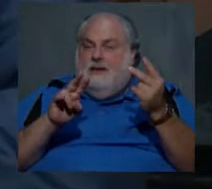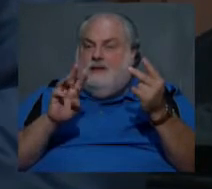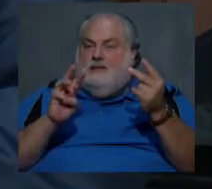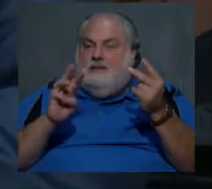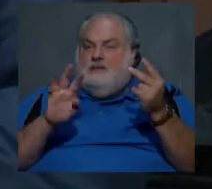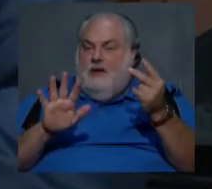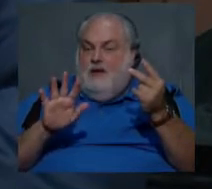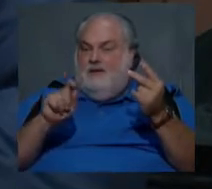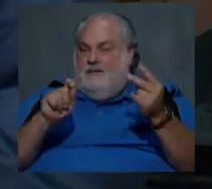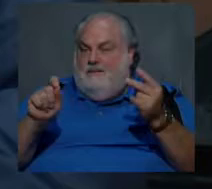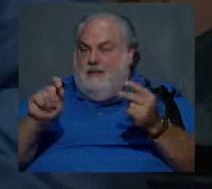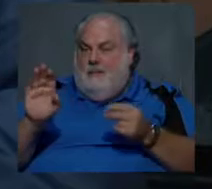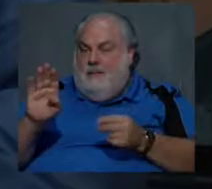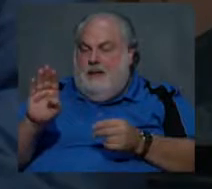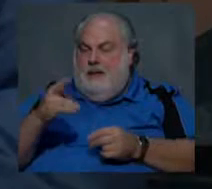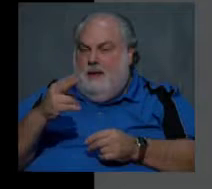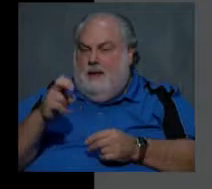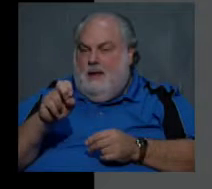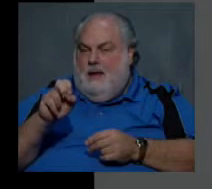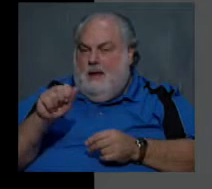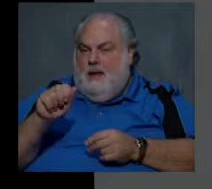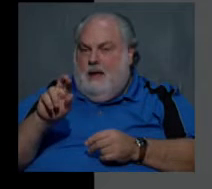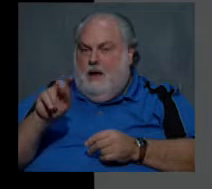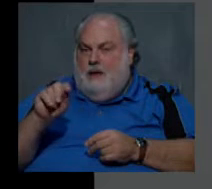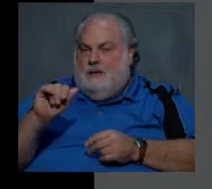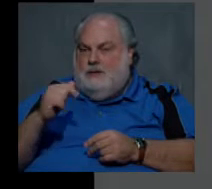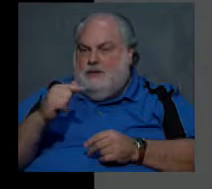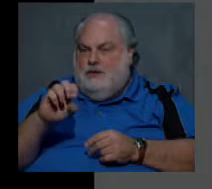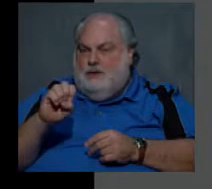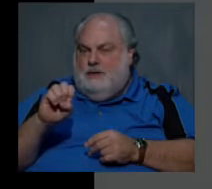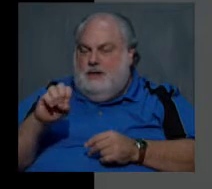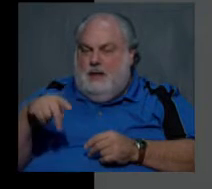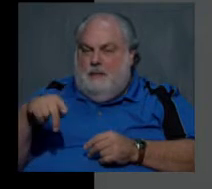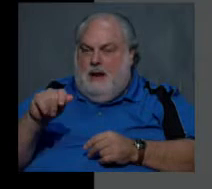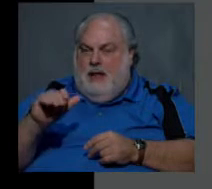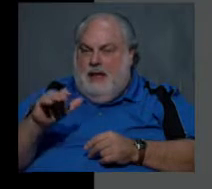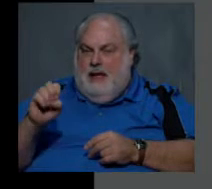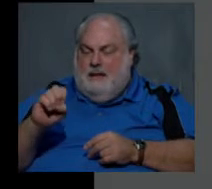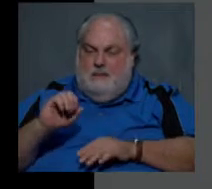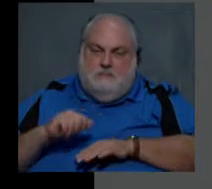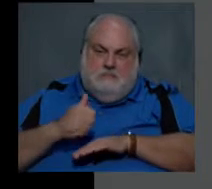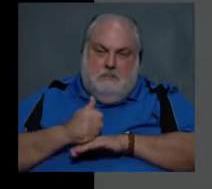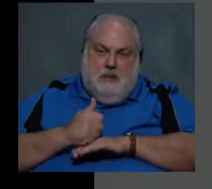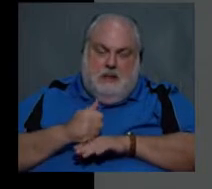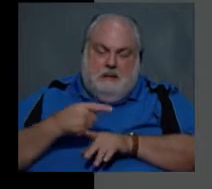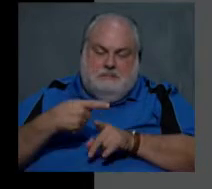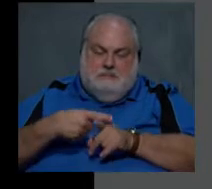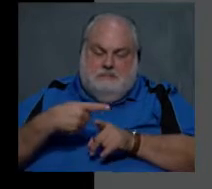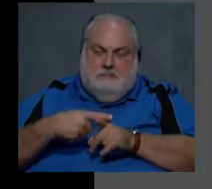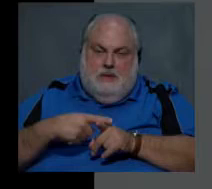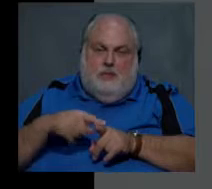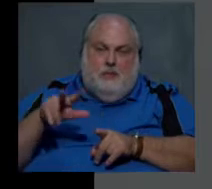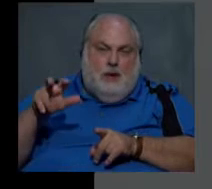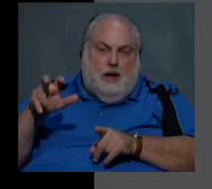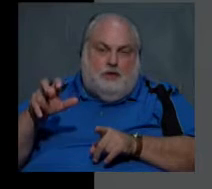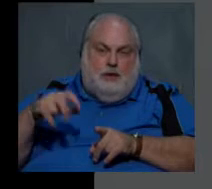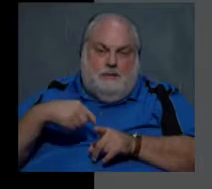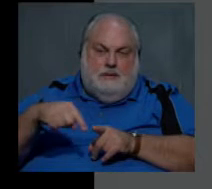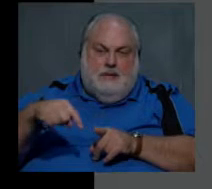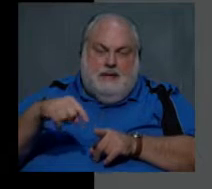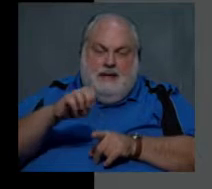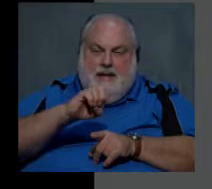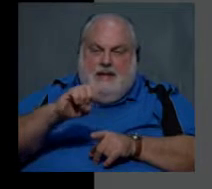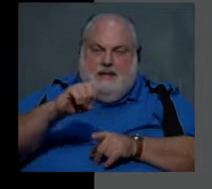S-1765-B, Heritage Place revised preliminary plat, located on the southeast corner of Arkansas State Highway 300 and East Pinnacle Road. On